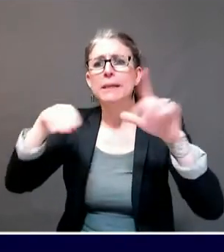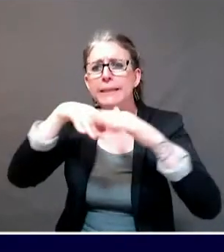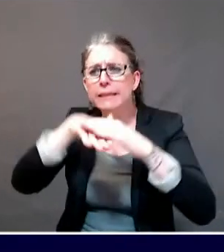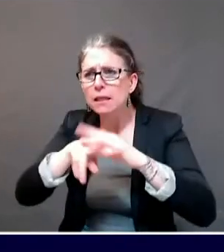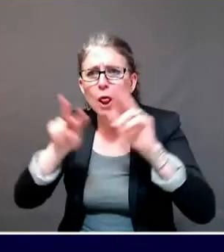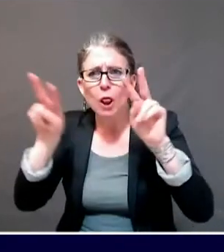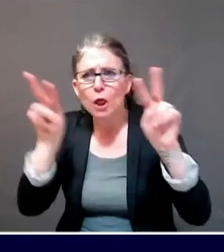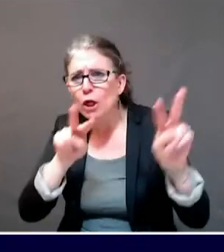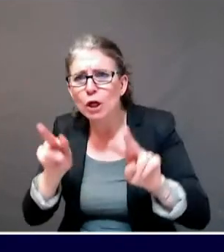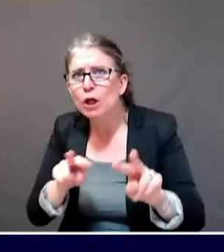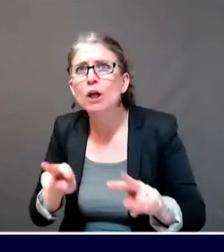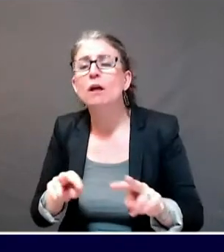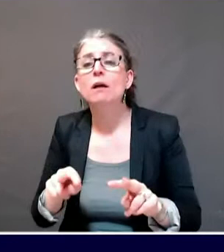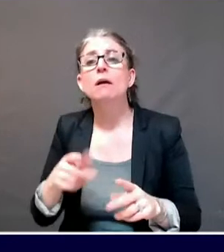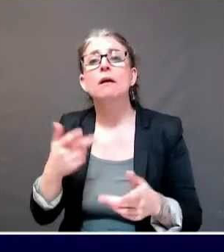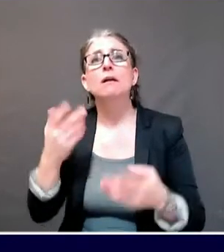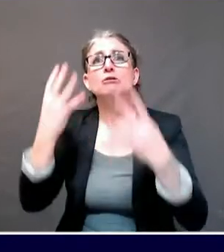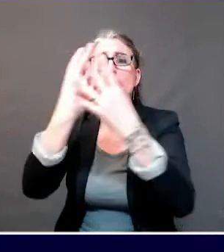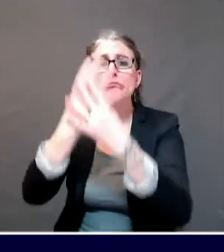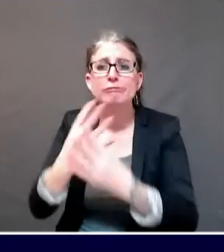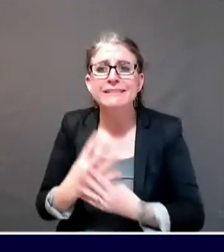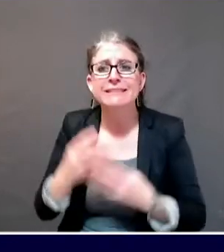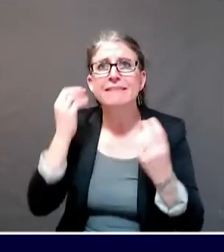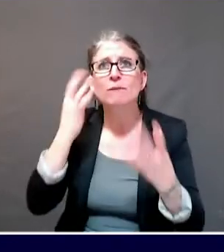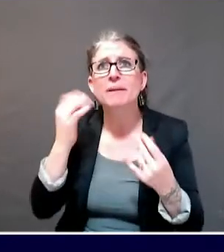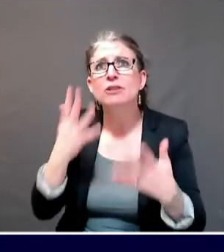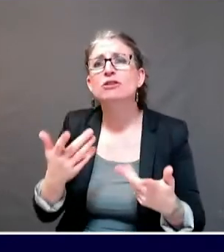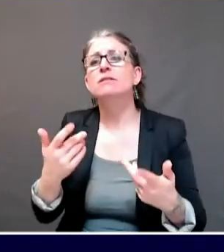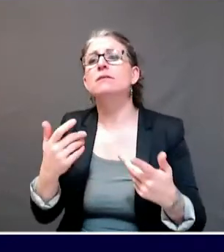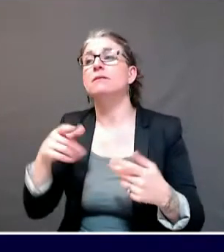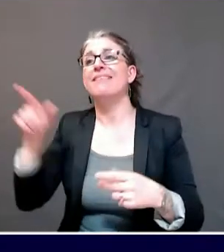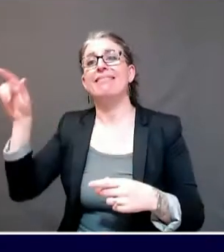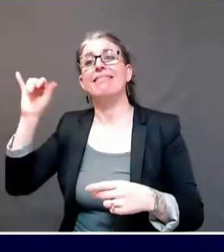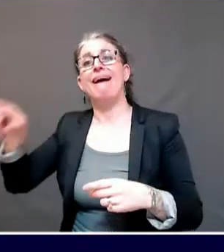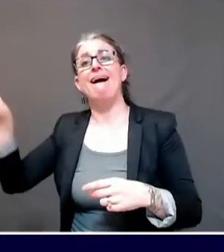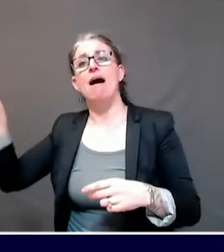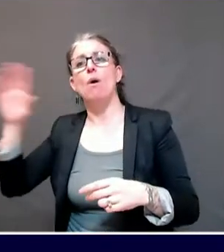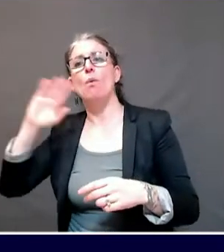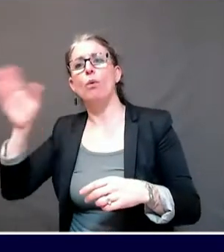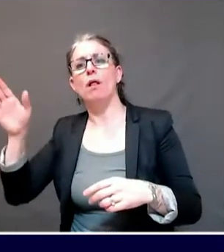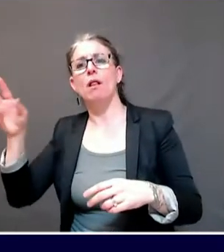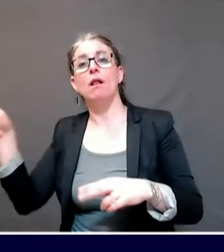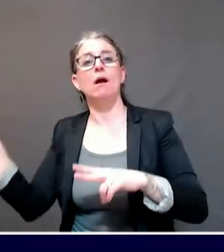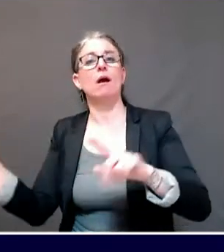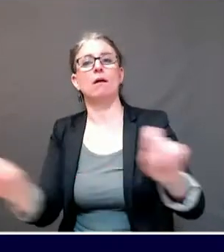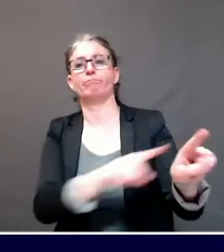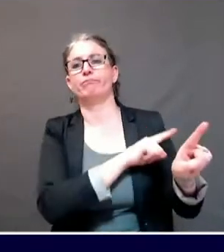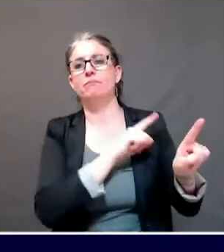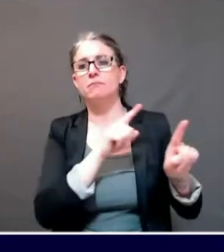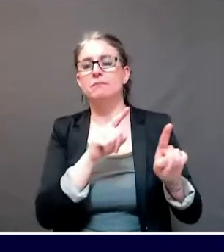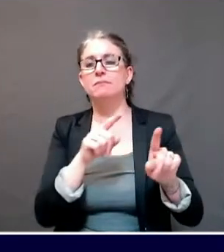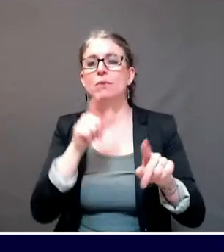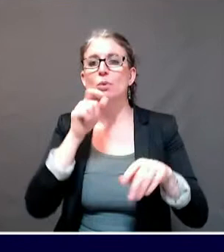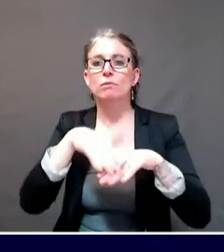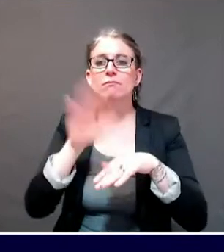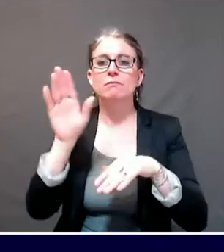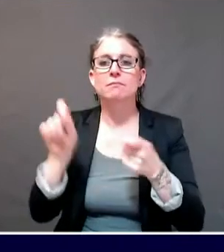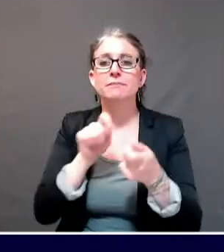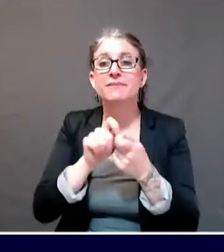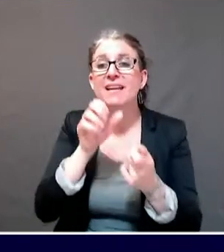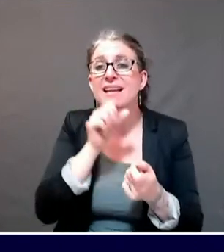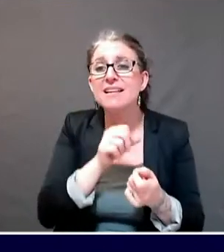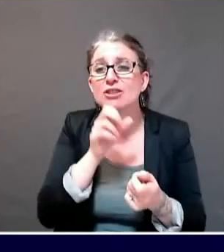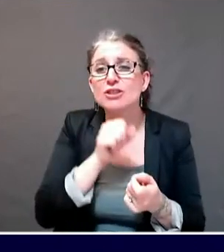on everybody's mind. It's not so much who might be in that group, but how are they going to know? And then where do they go? We're trying to think all